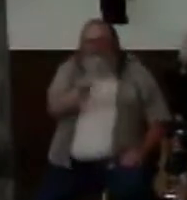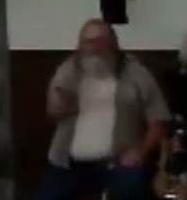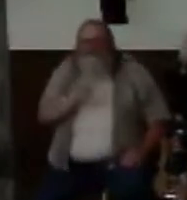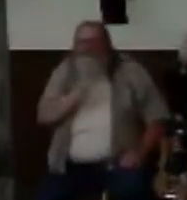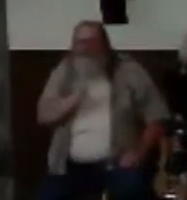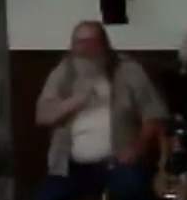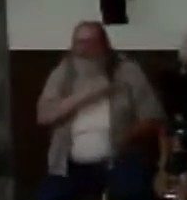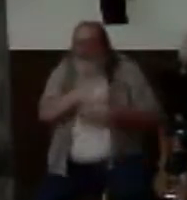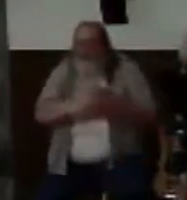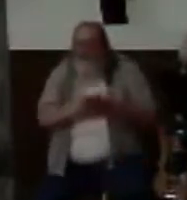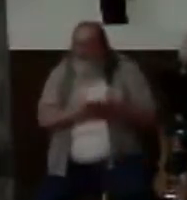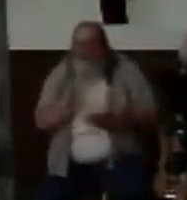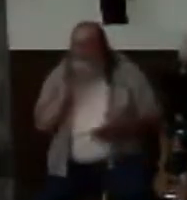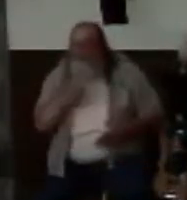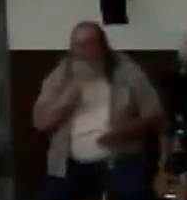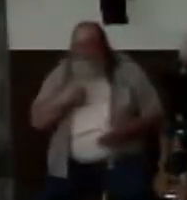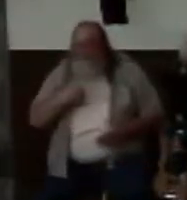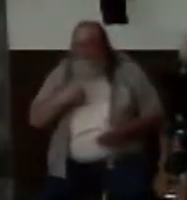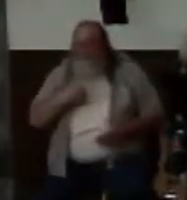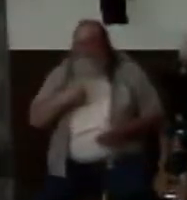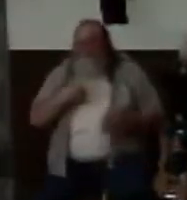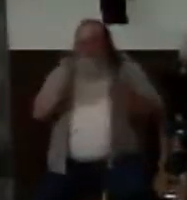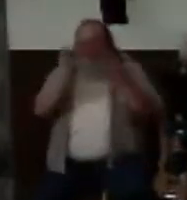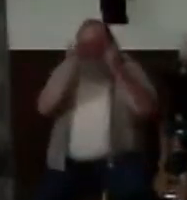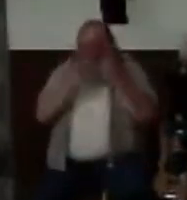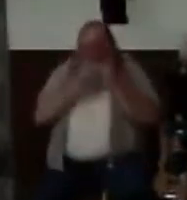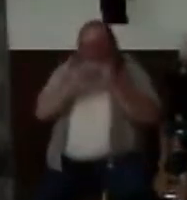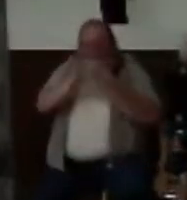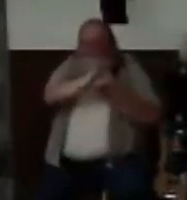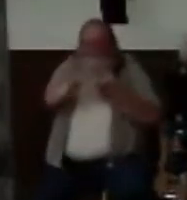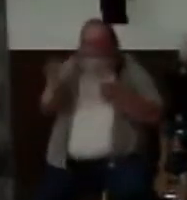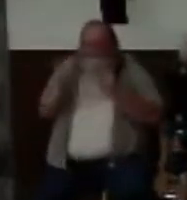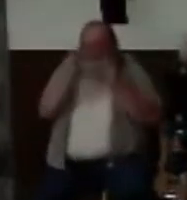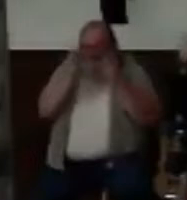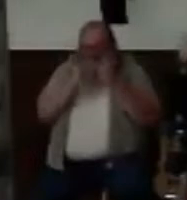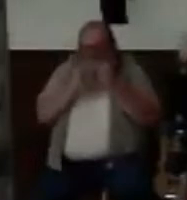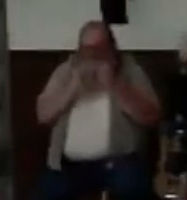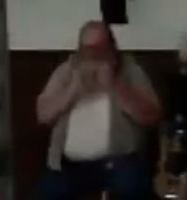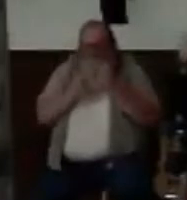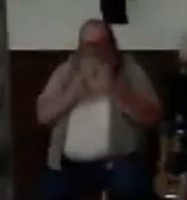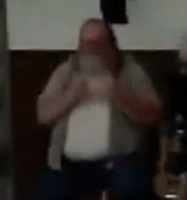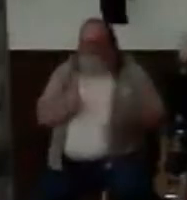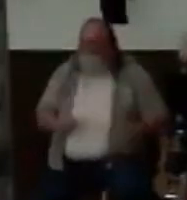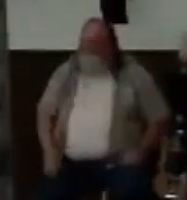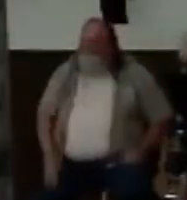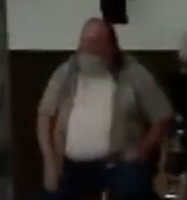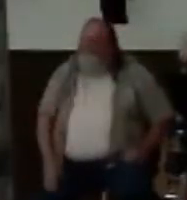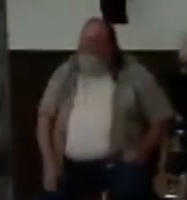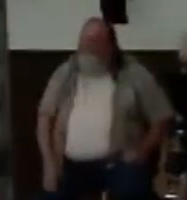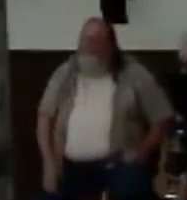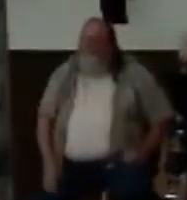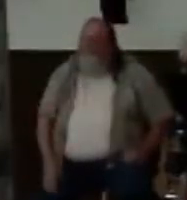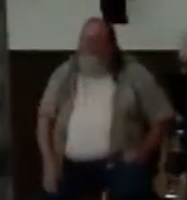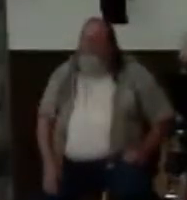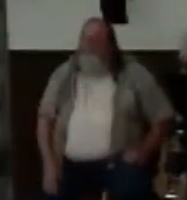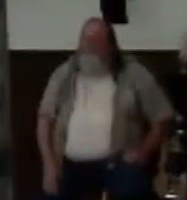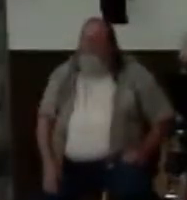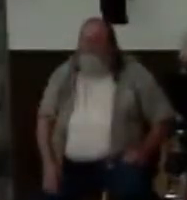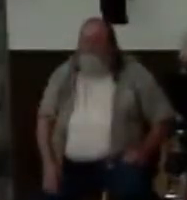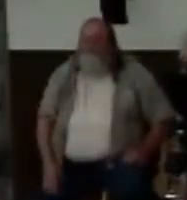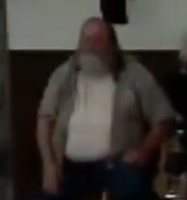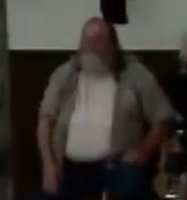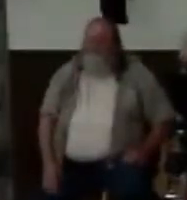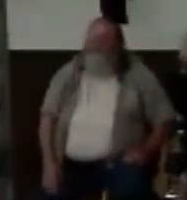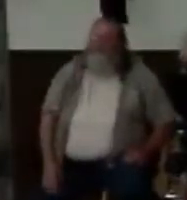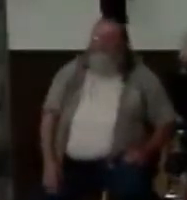Well, if you close your eyes and you pictured 100,000 people, it might have not been 100,000, but that's exactly what the atmosphere